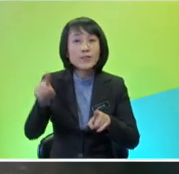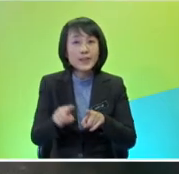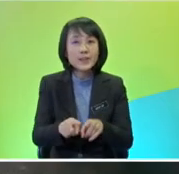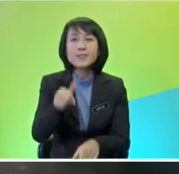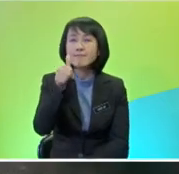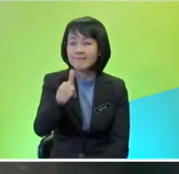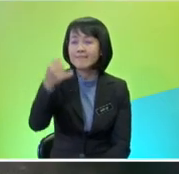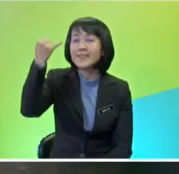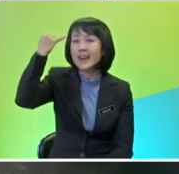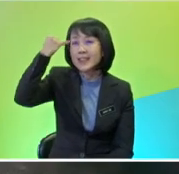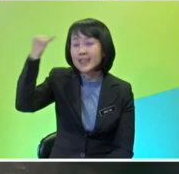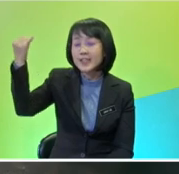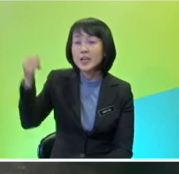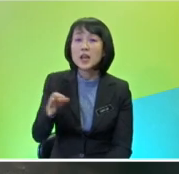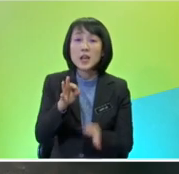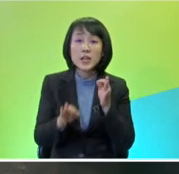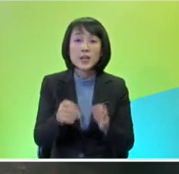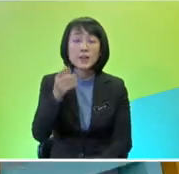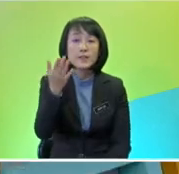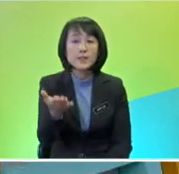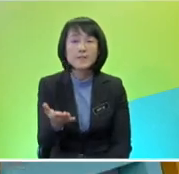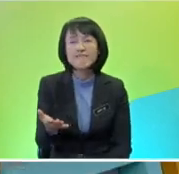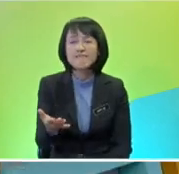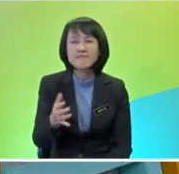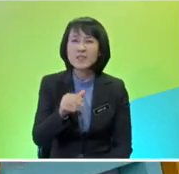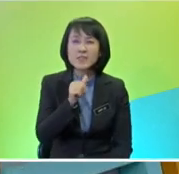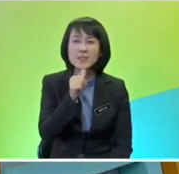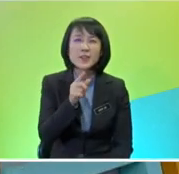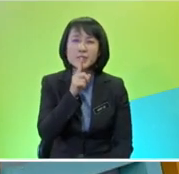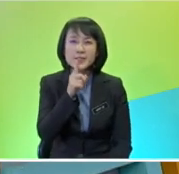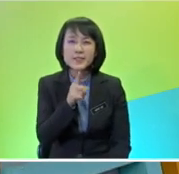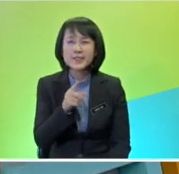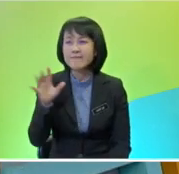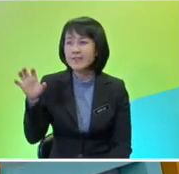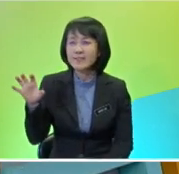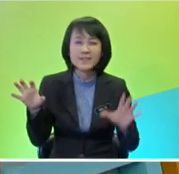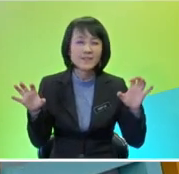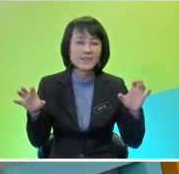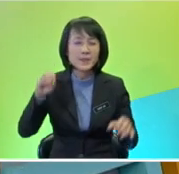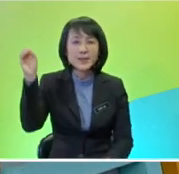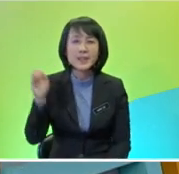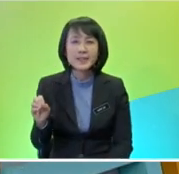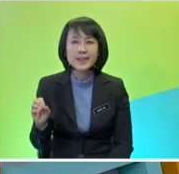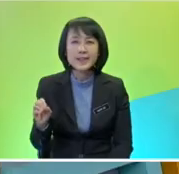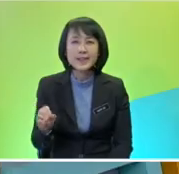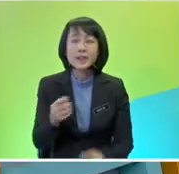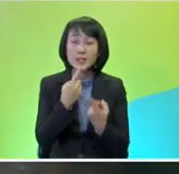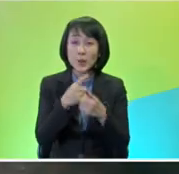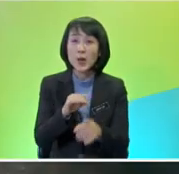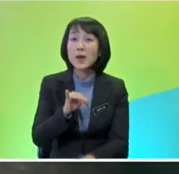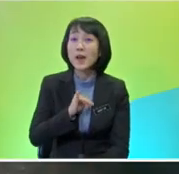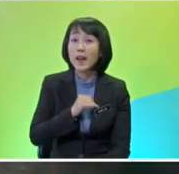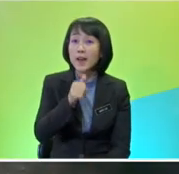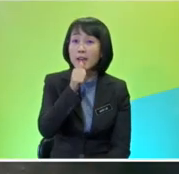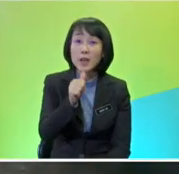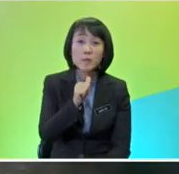idea. Okay. If you 50-50, you're not sure whether to join or not, you can say, I'm not sure.